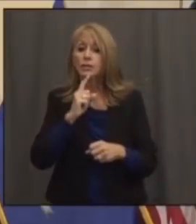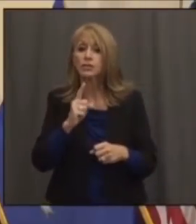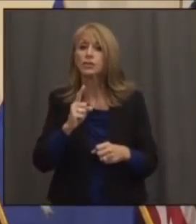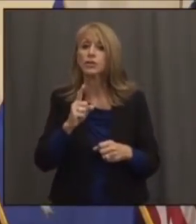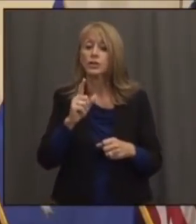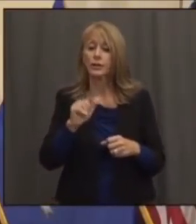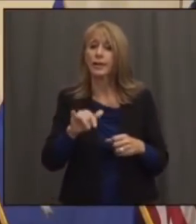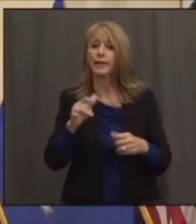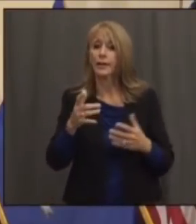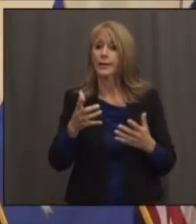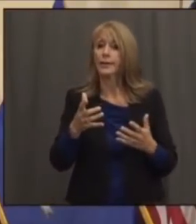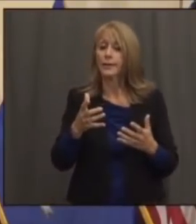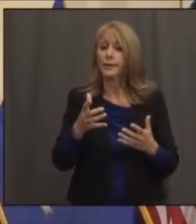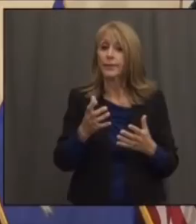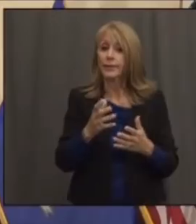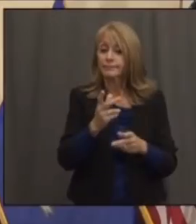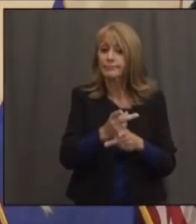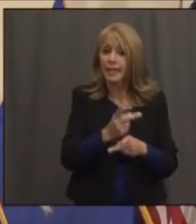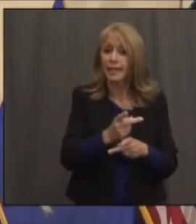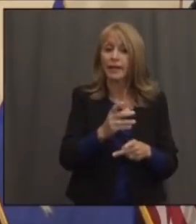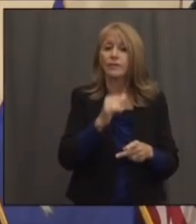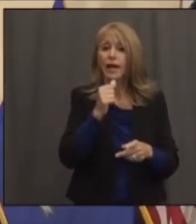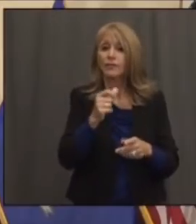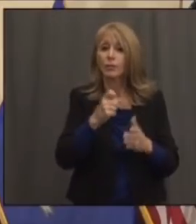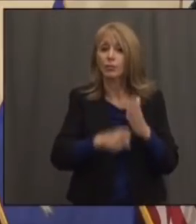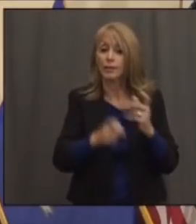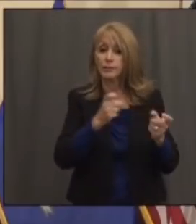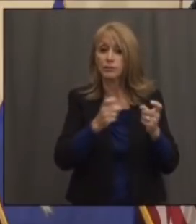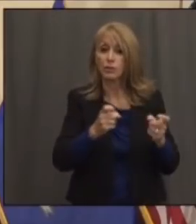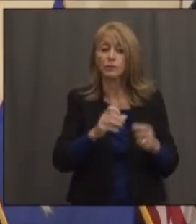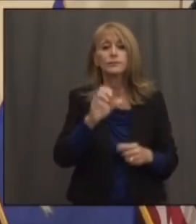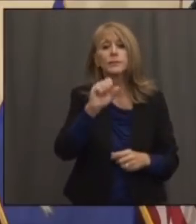Scott, would you like to comment on that? You know some about it.